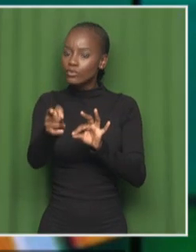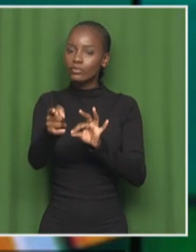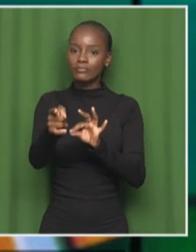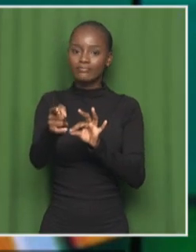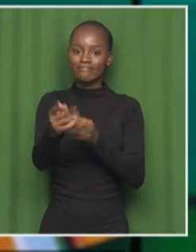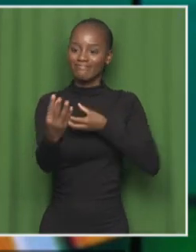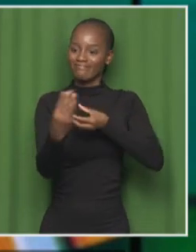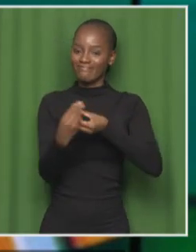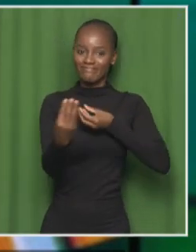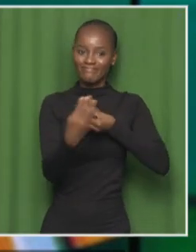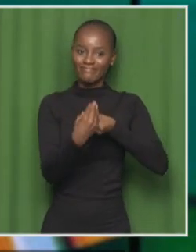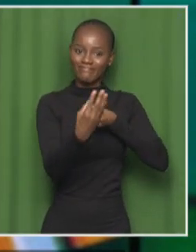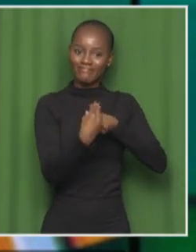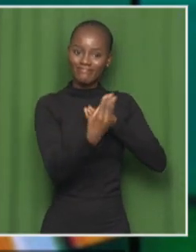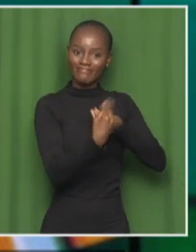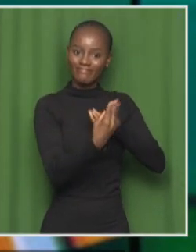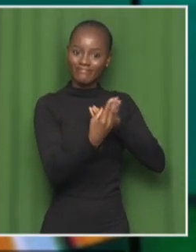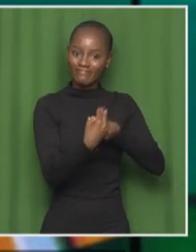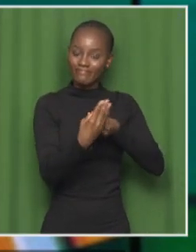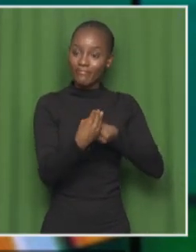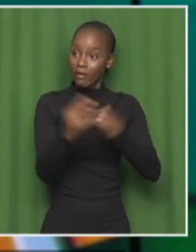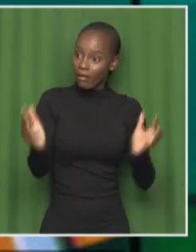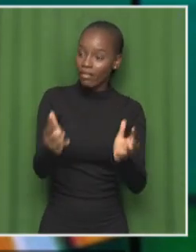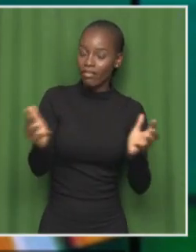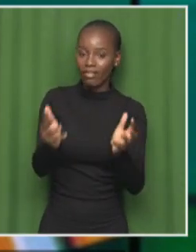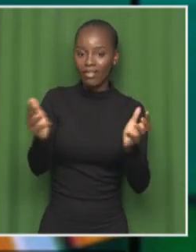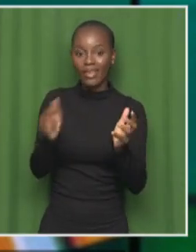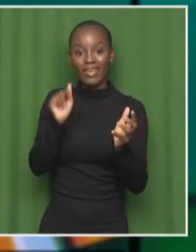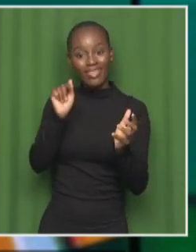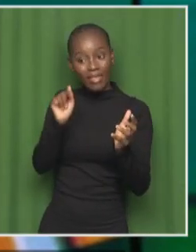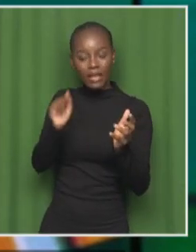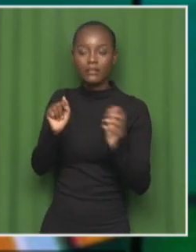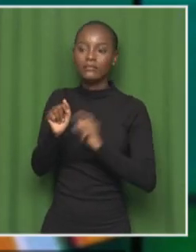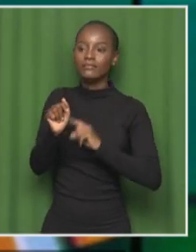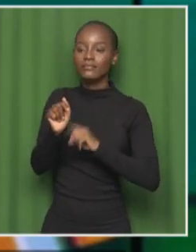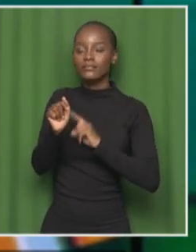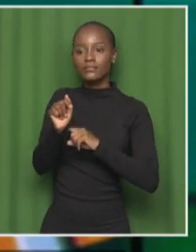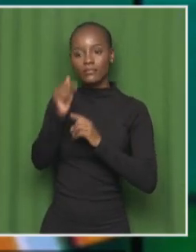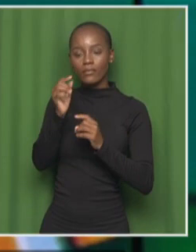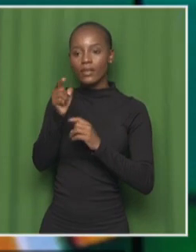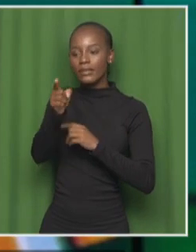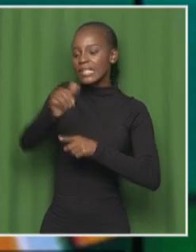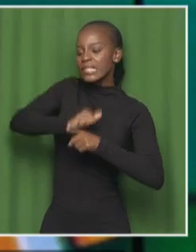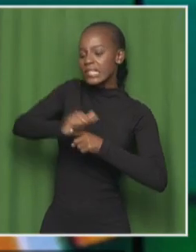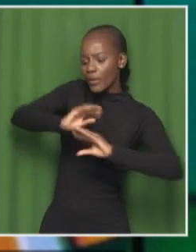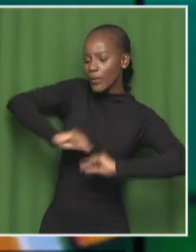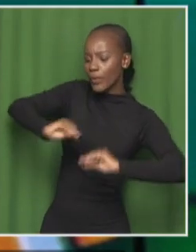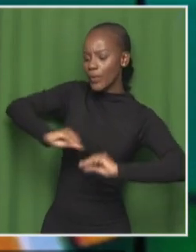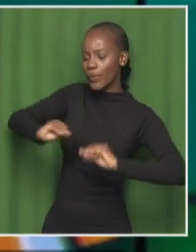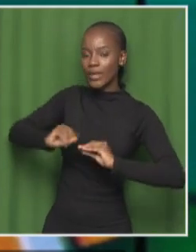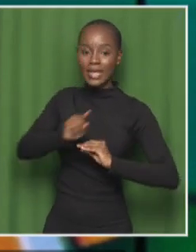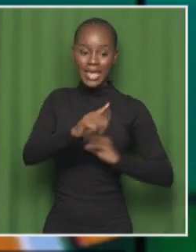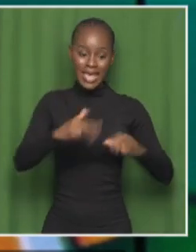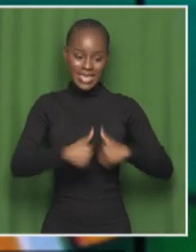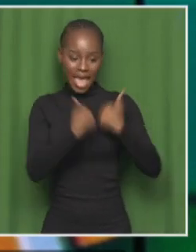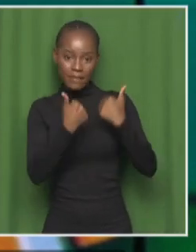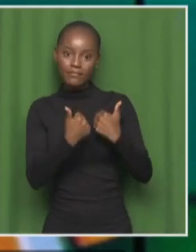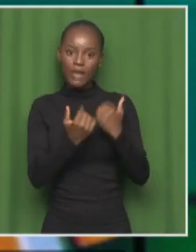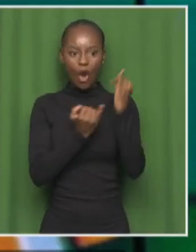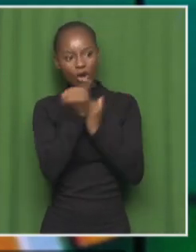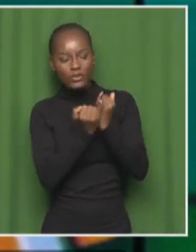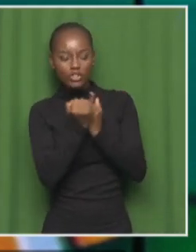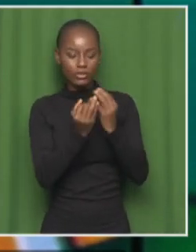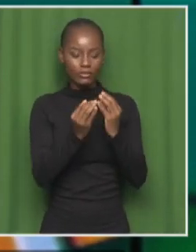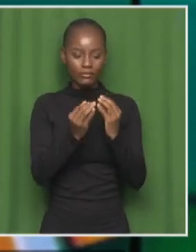real, and teach them also how to play competitive Scrabble. What they play at home is, we call it kitchen